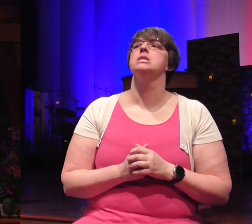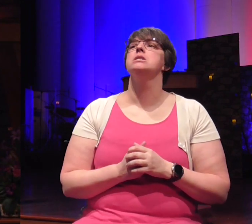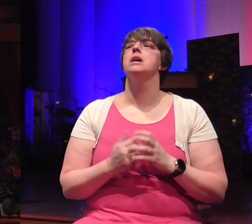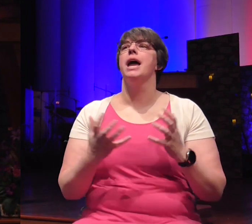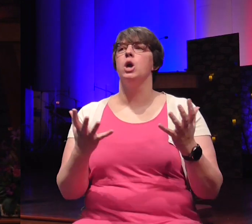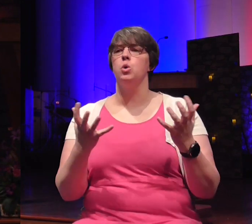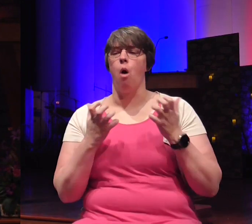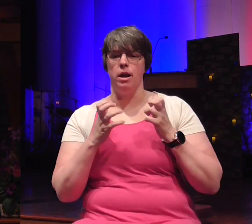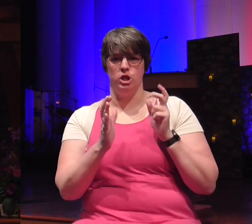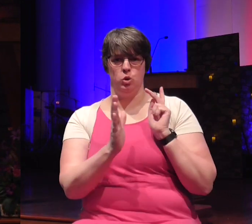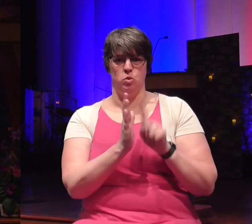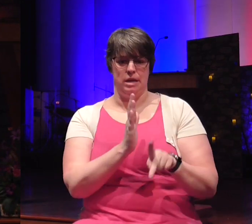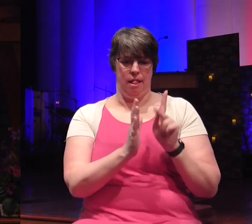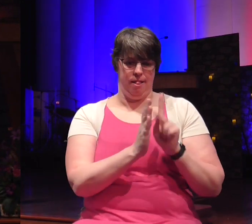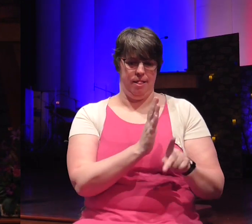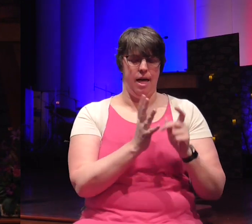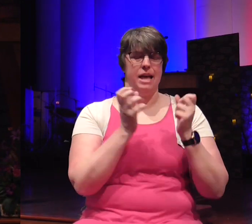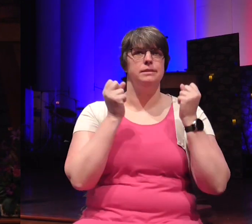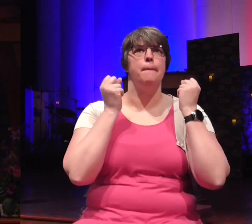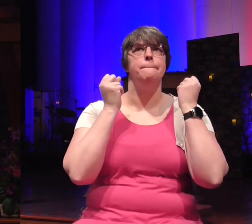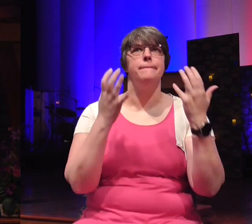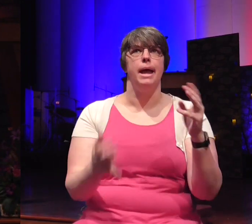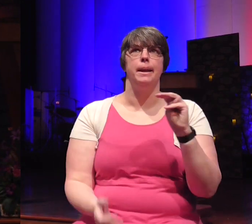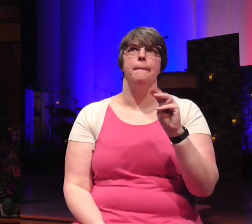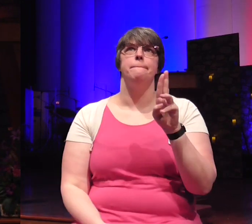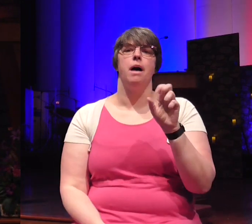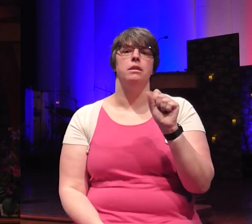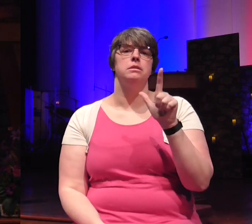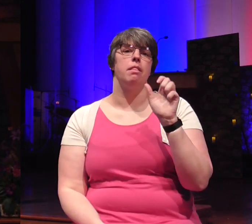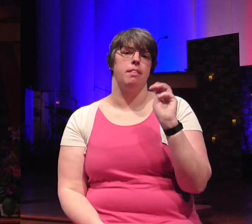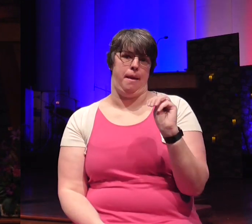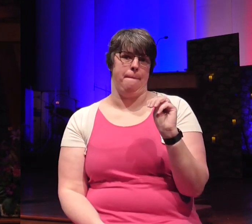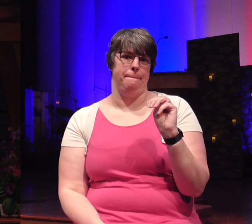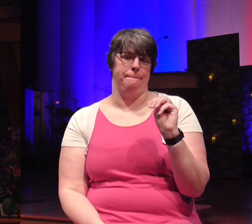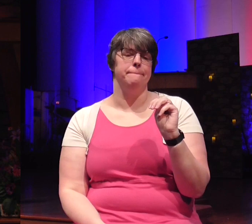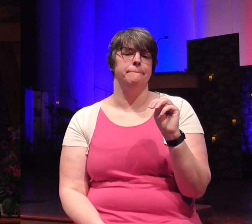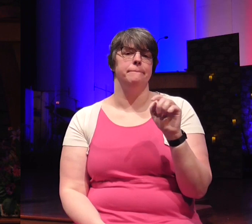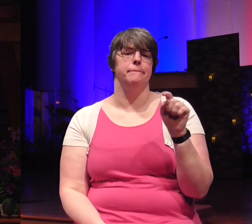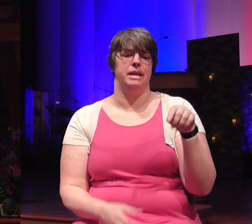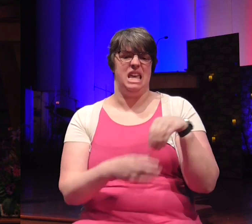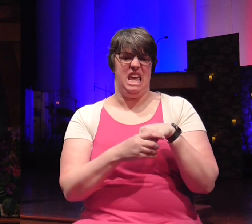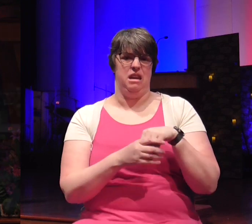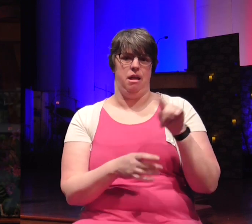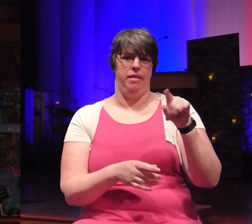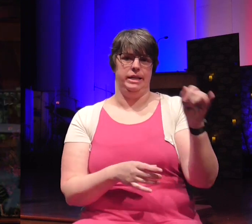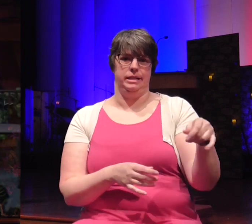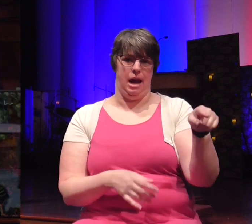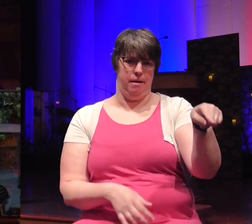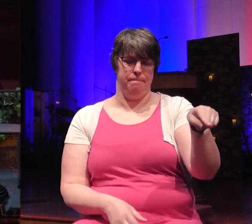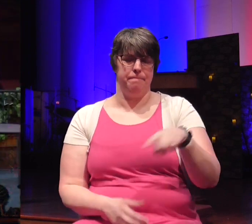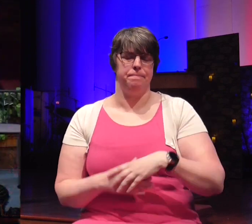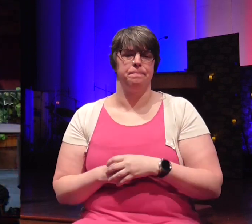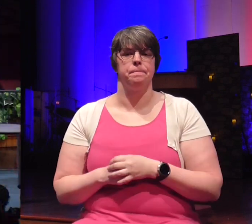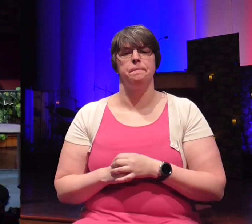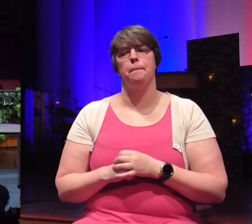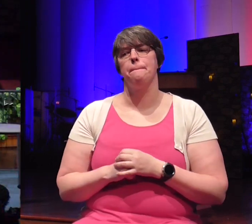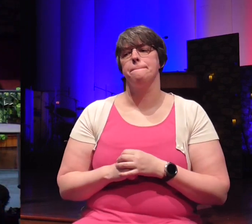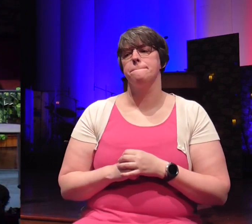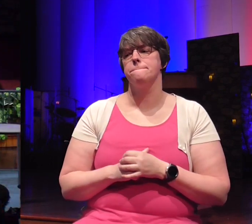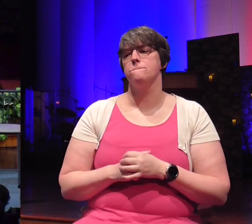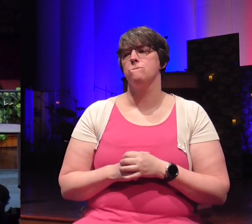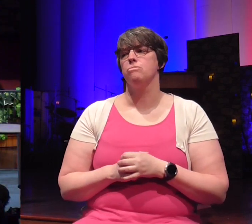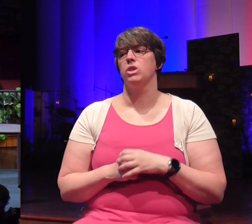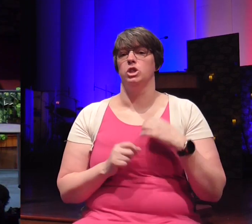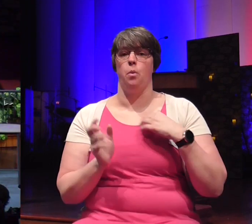many Muslims as he could at the Islamic Center in Muncie, Indiana. So he